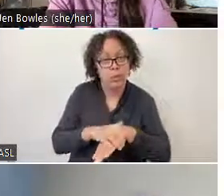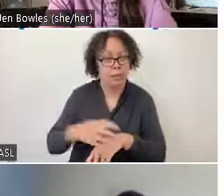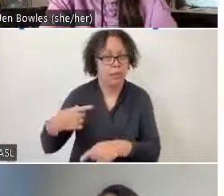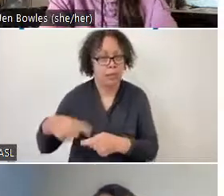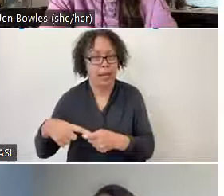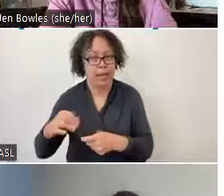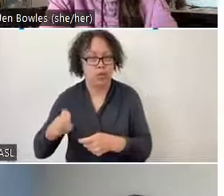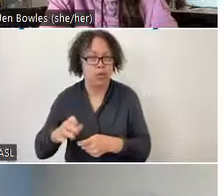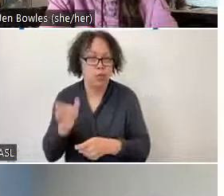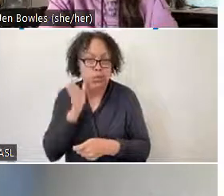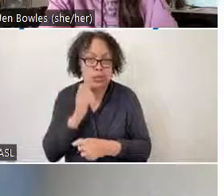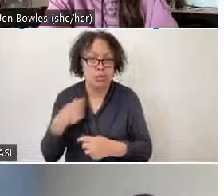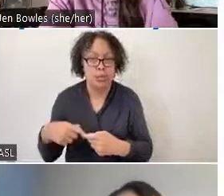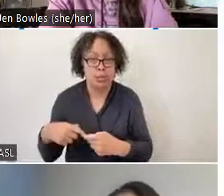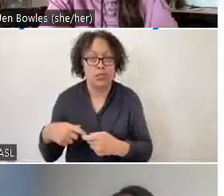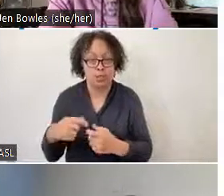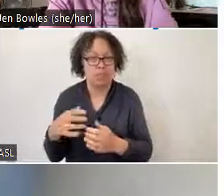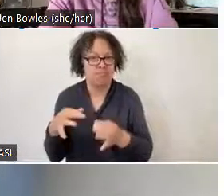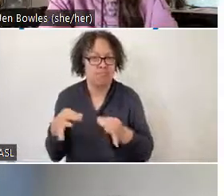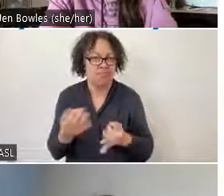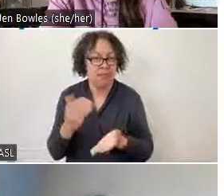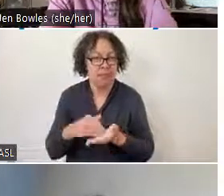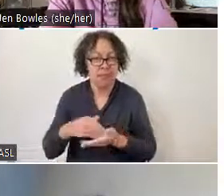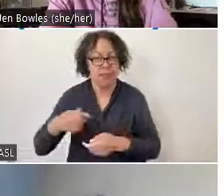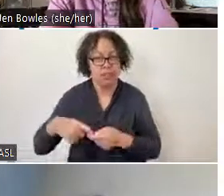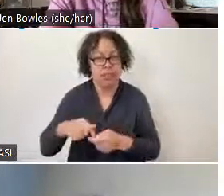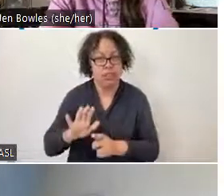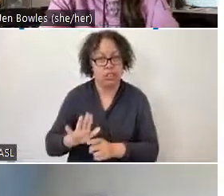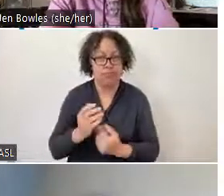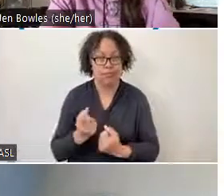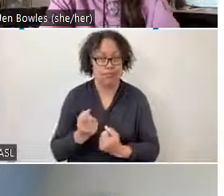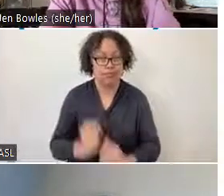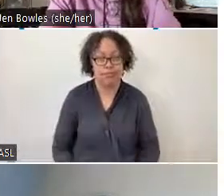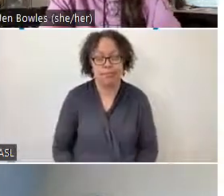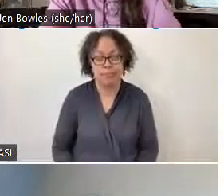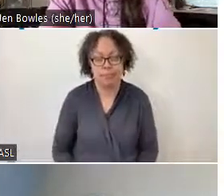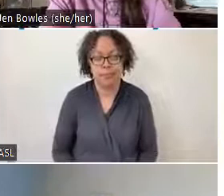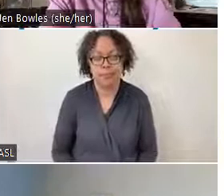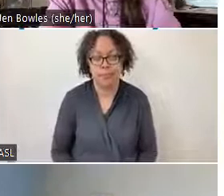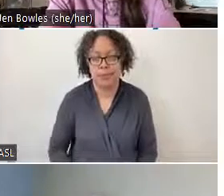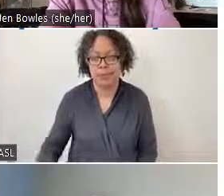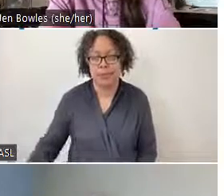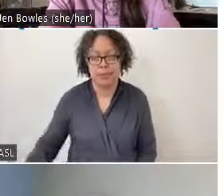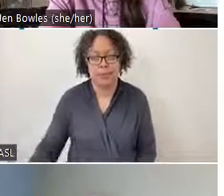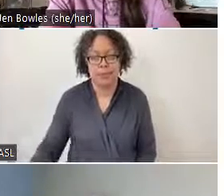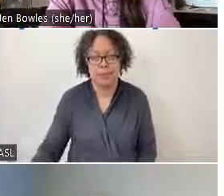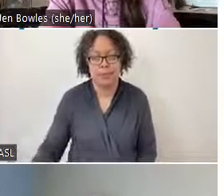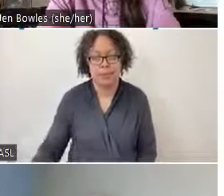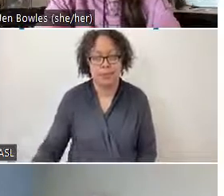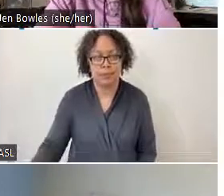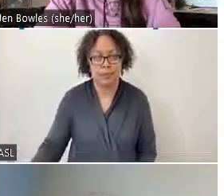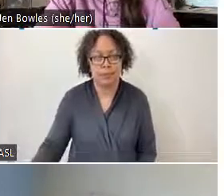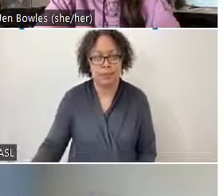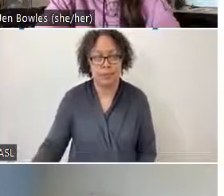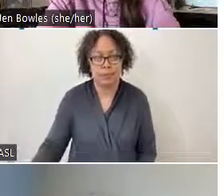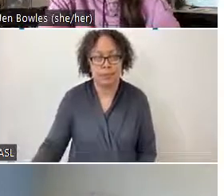está en una tableta o en un dispositivo móvil, haga clic en el menú de 3 puntos que está en